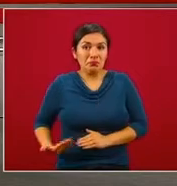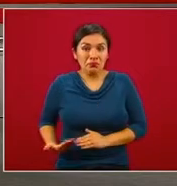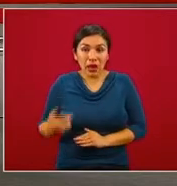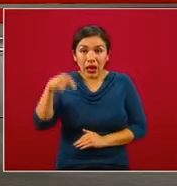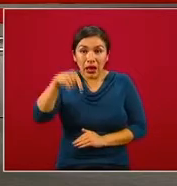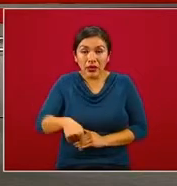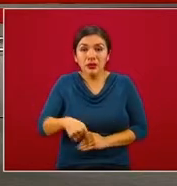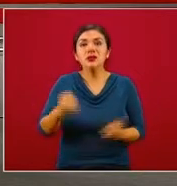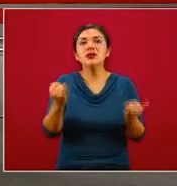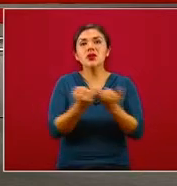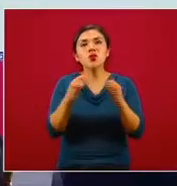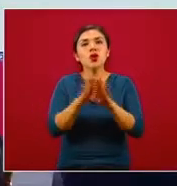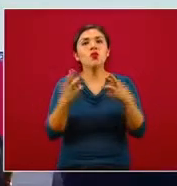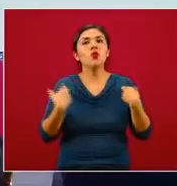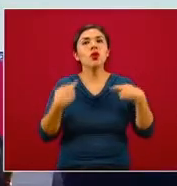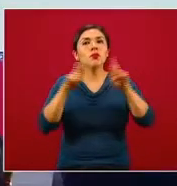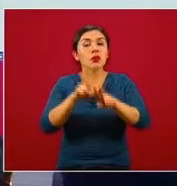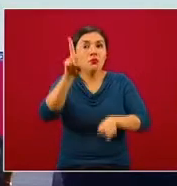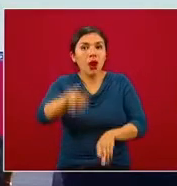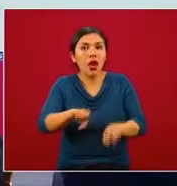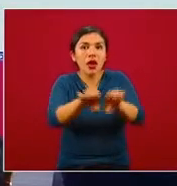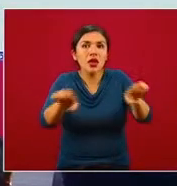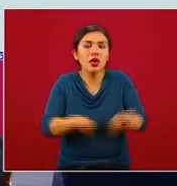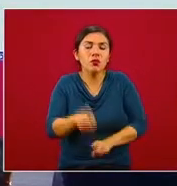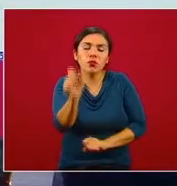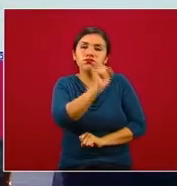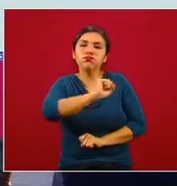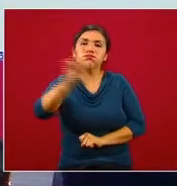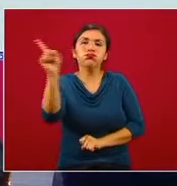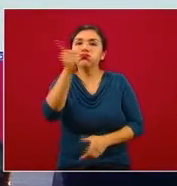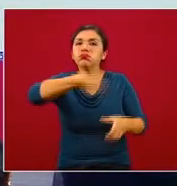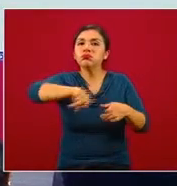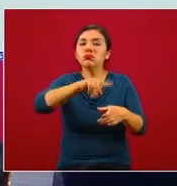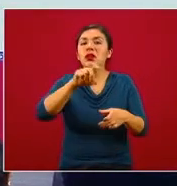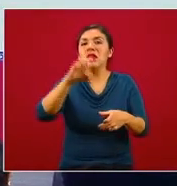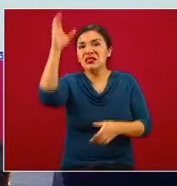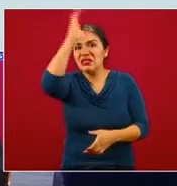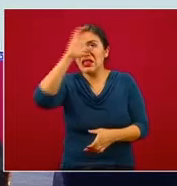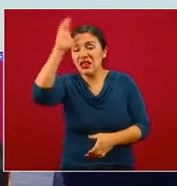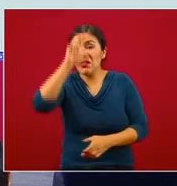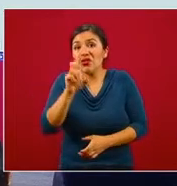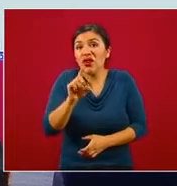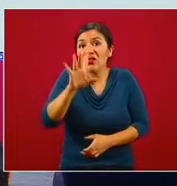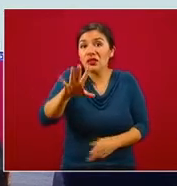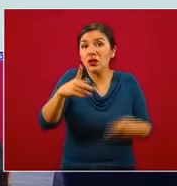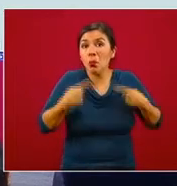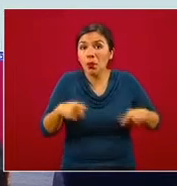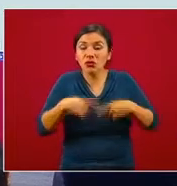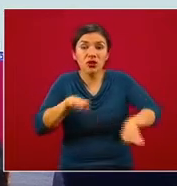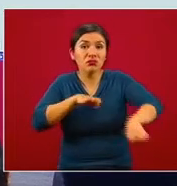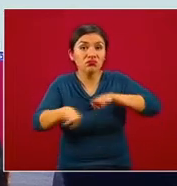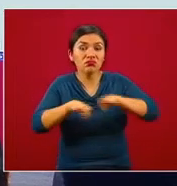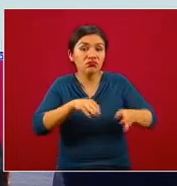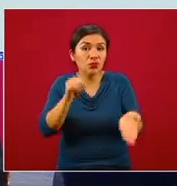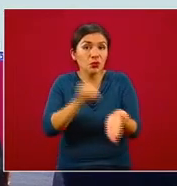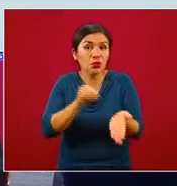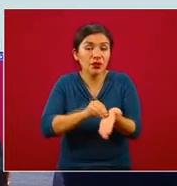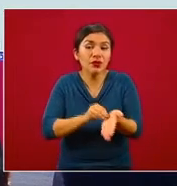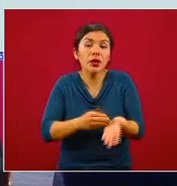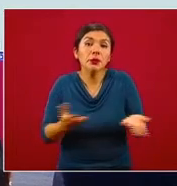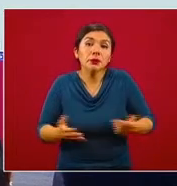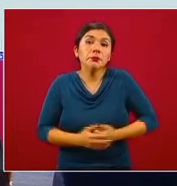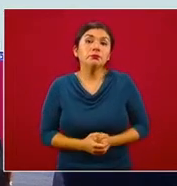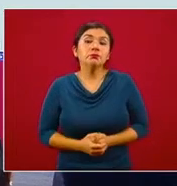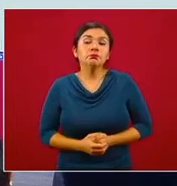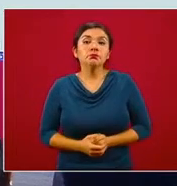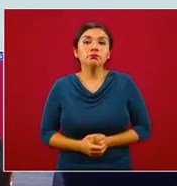It's a great honor for me to be here, this evening at the National Palace and representing such a